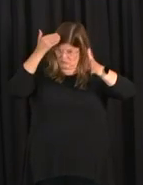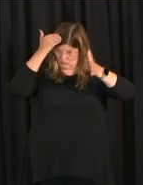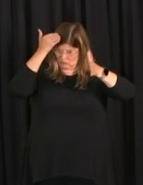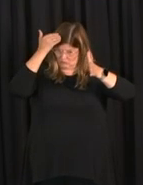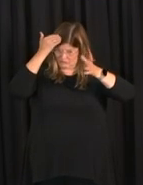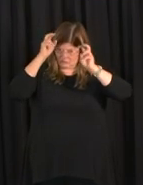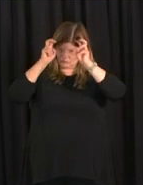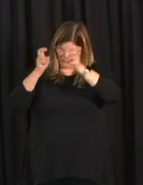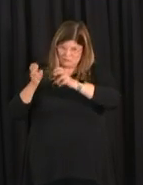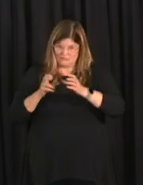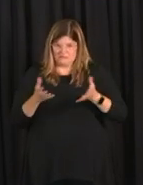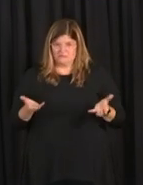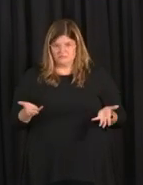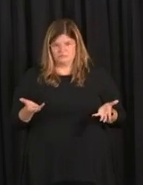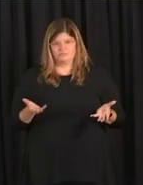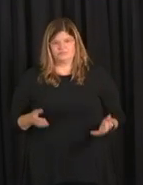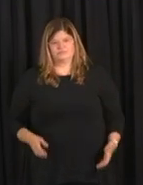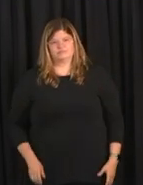in their building?